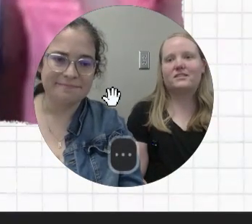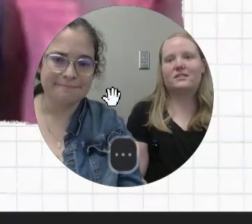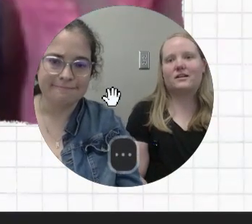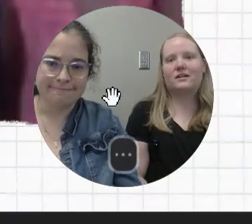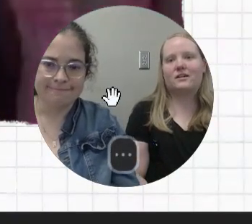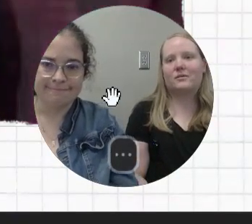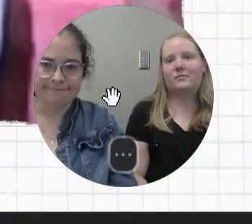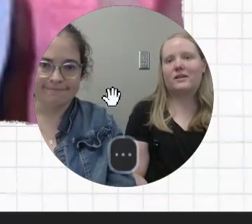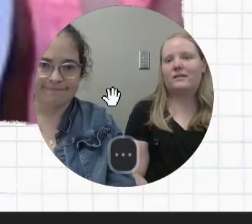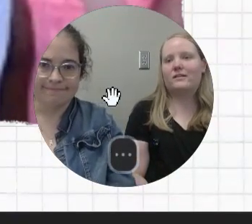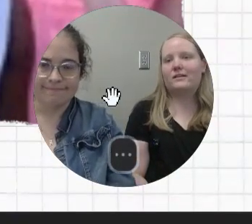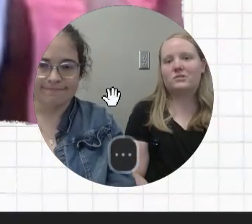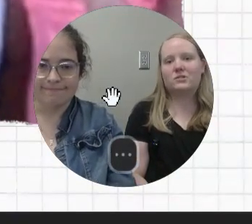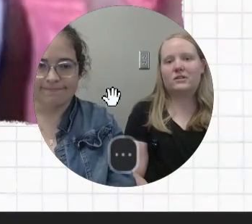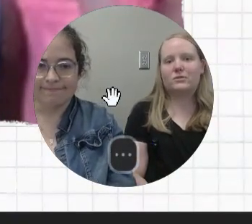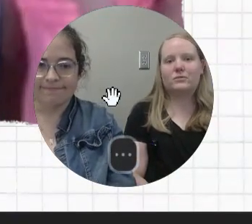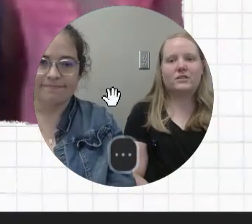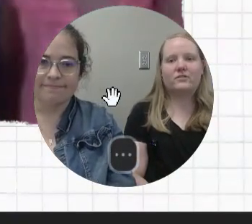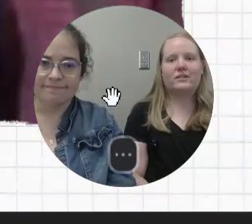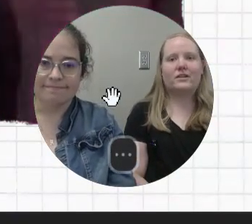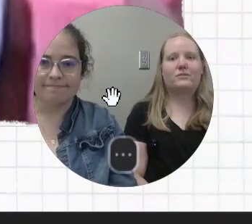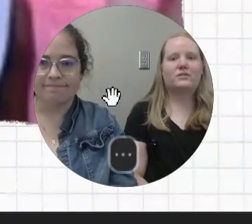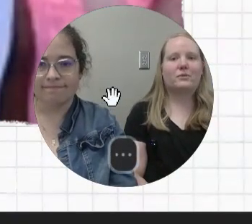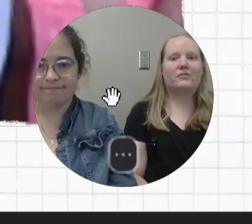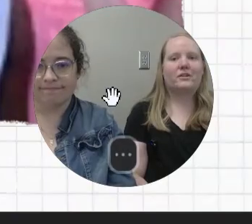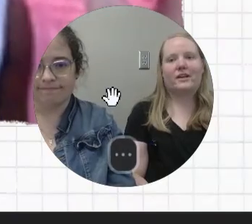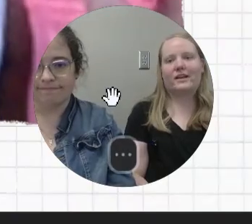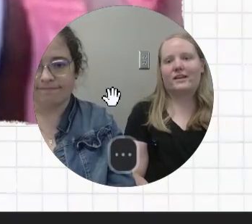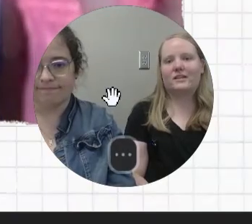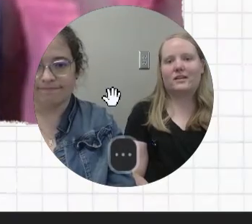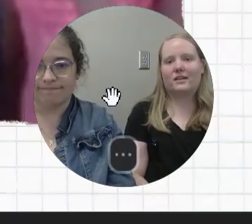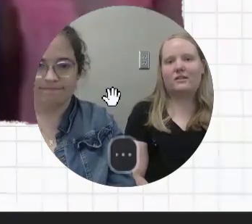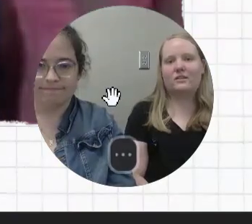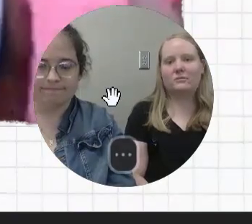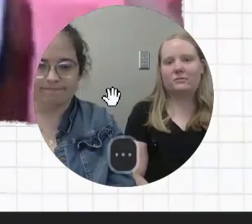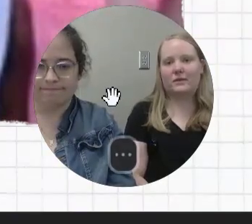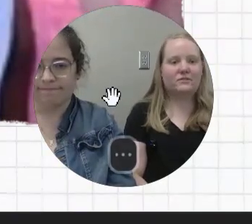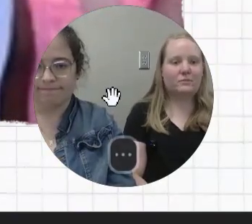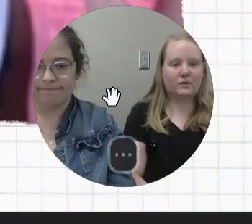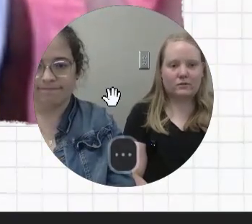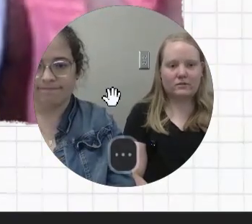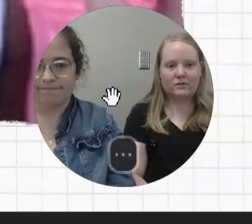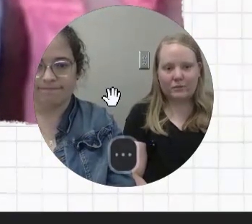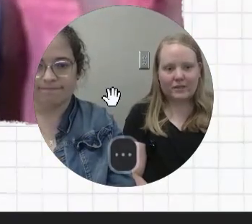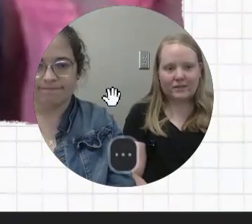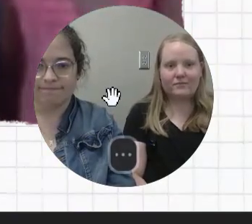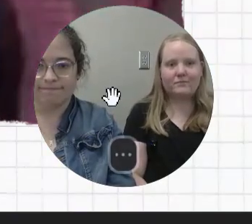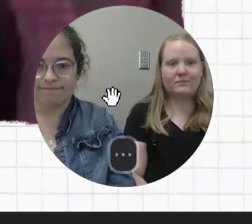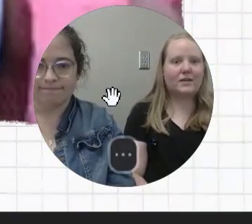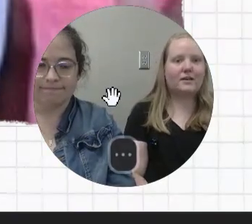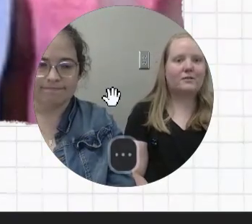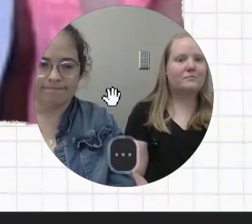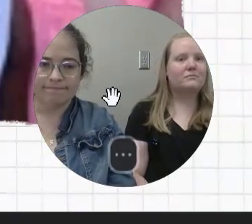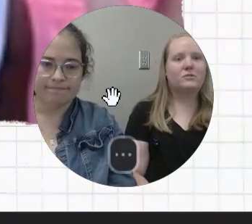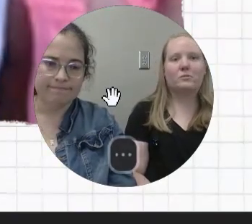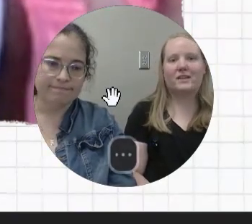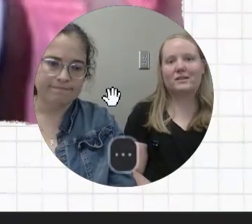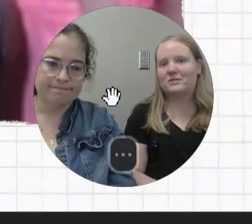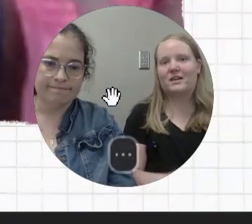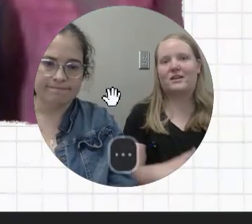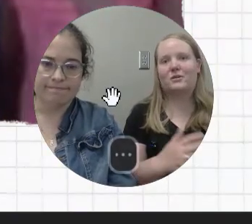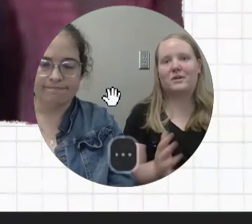things that help a lot of our kids. Let the student use whichever language they prefer. ASL, English, a mix of both. Don't make